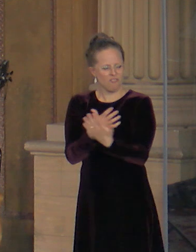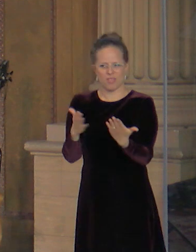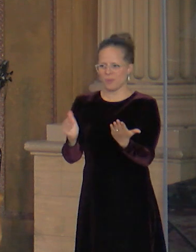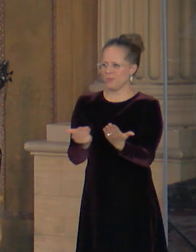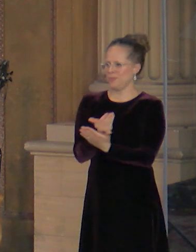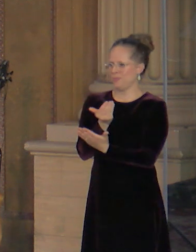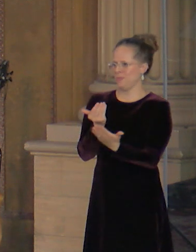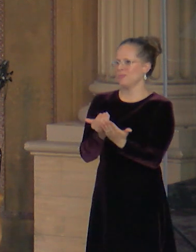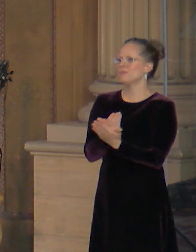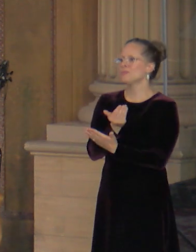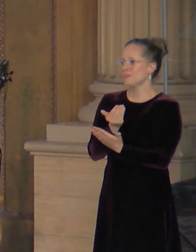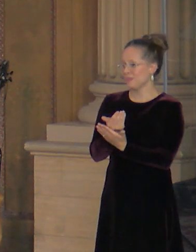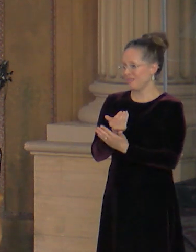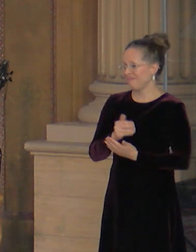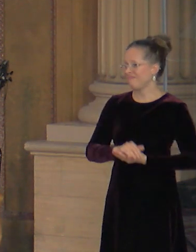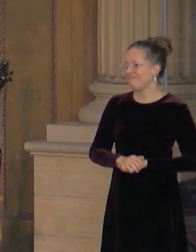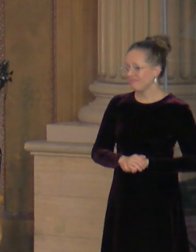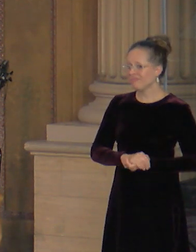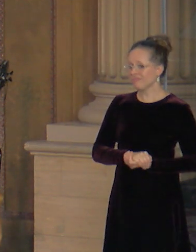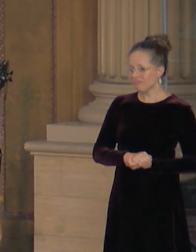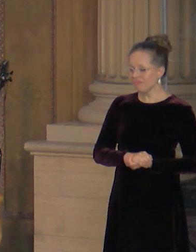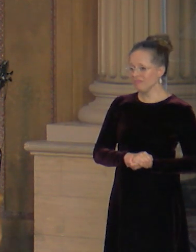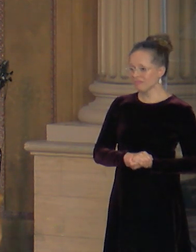has the last enemy to be defeated is death